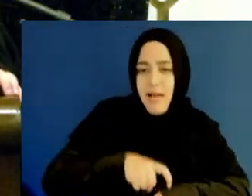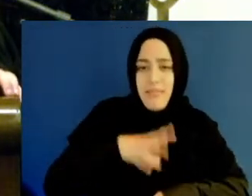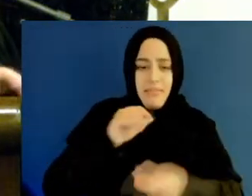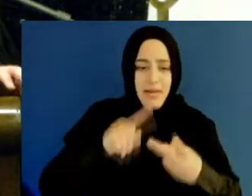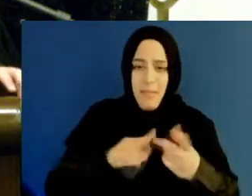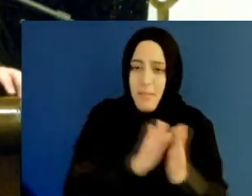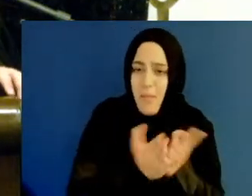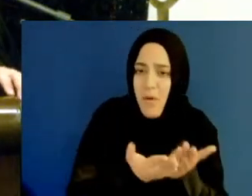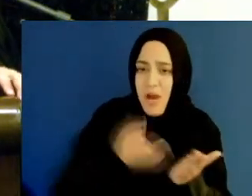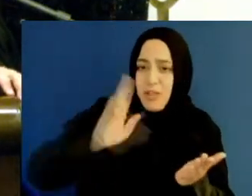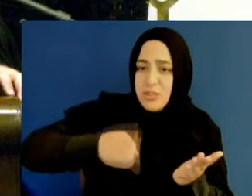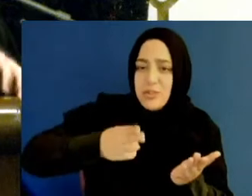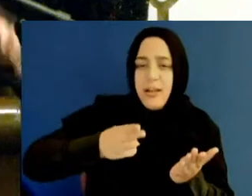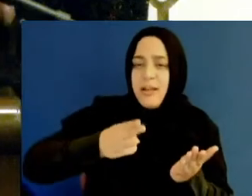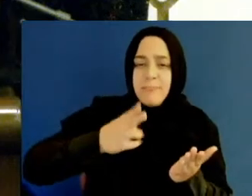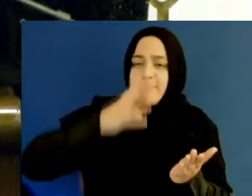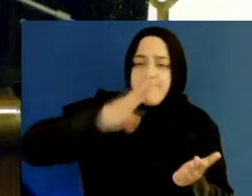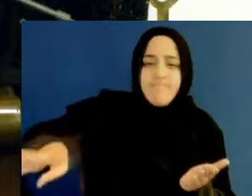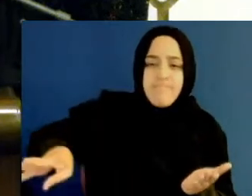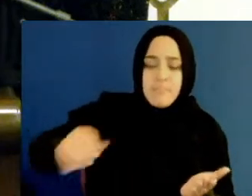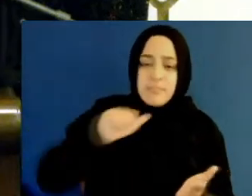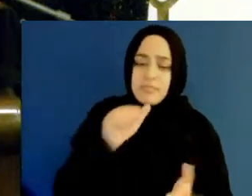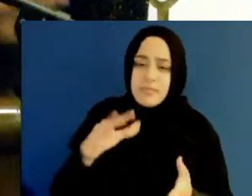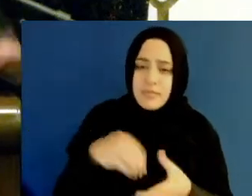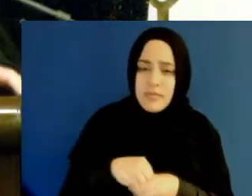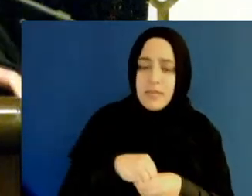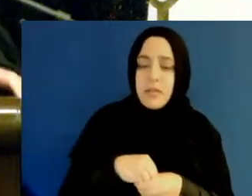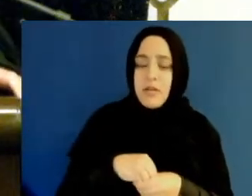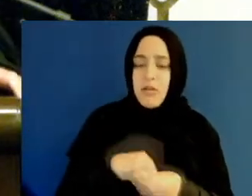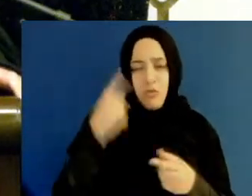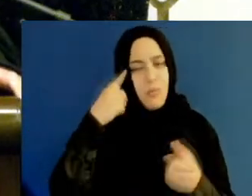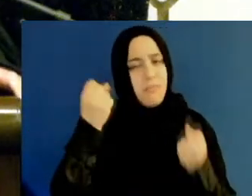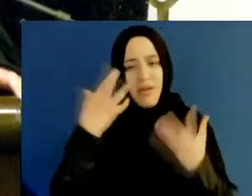And you find that Ahibai, the popular narrative,